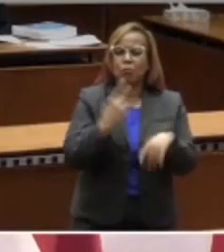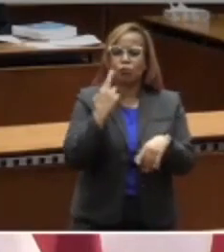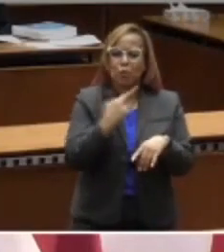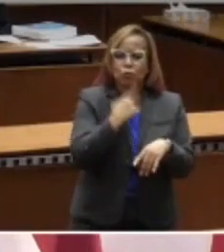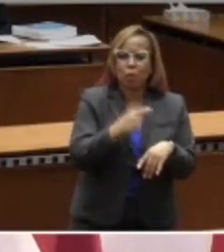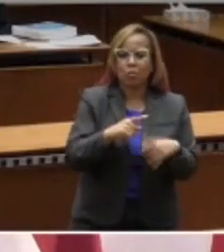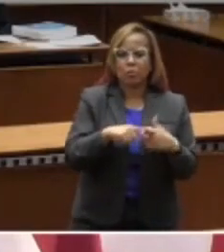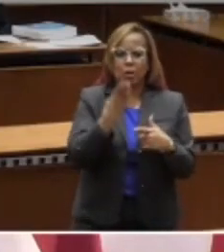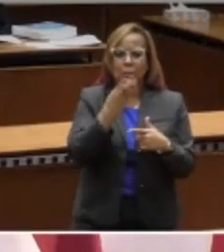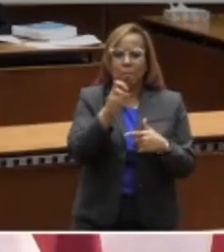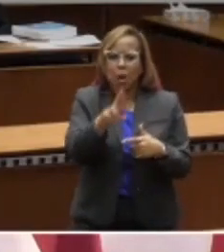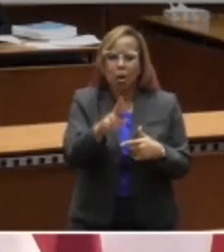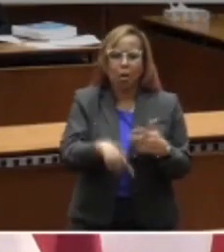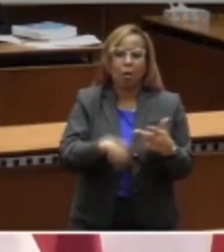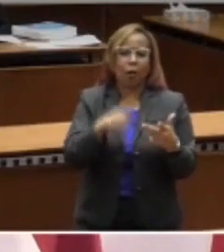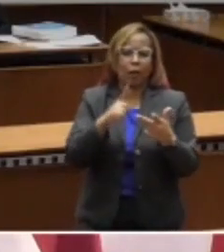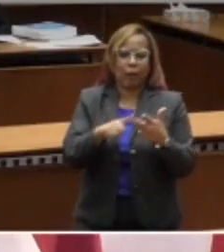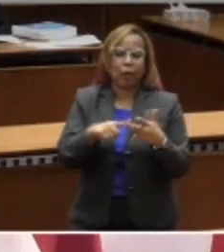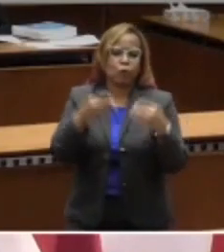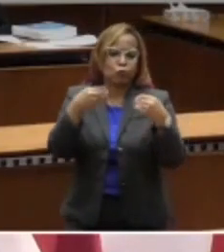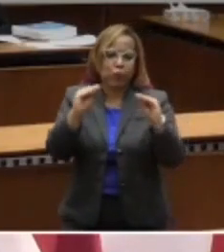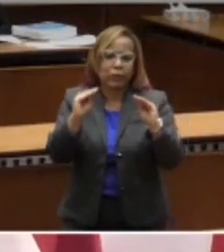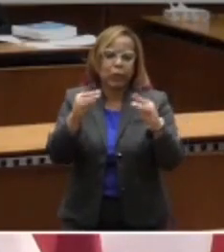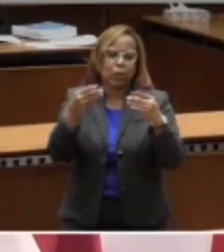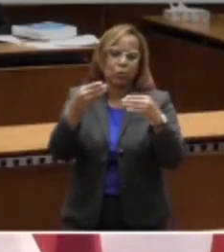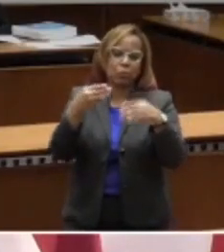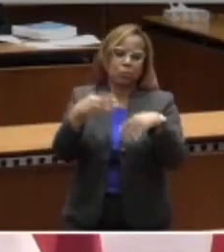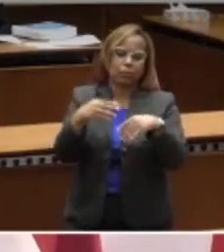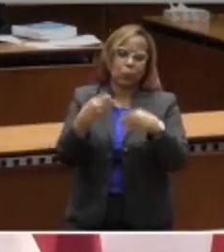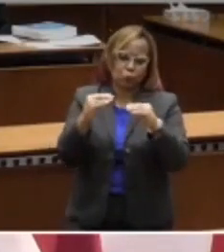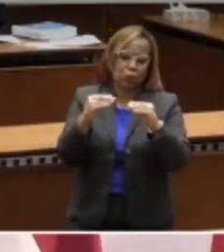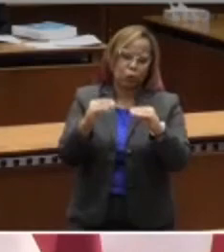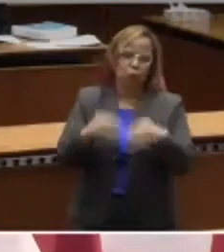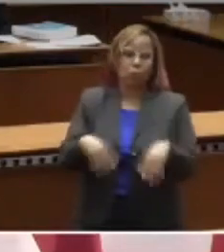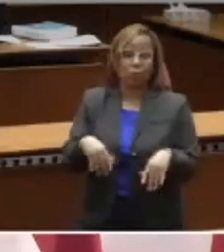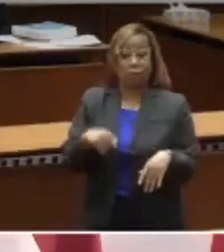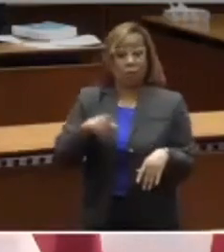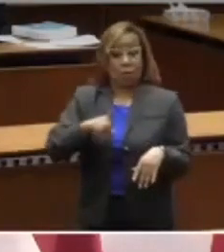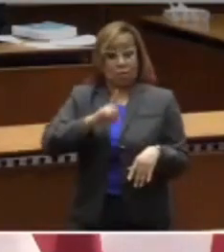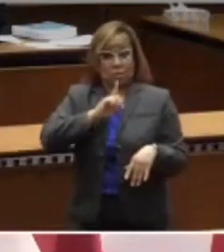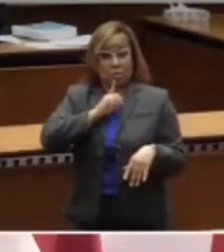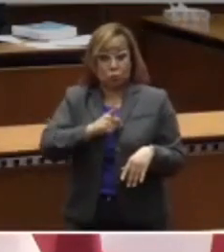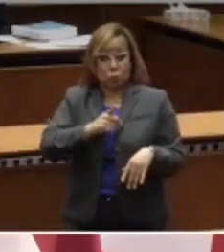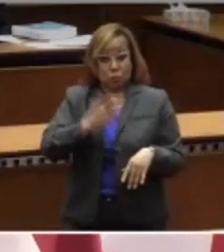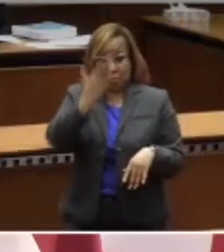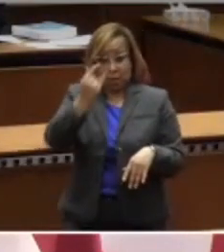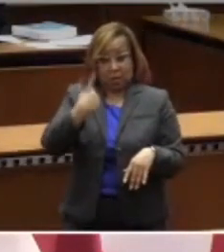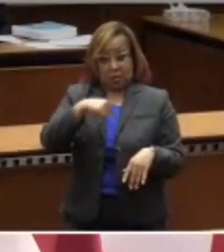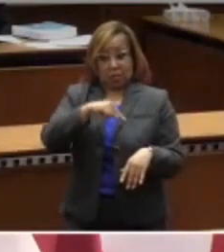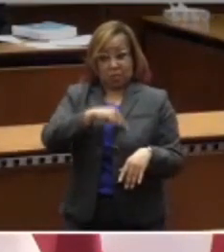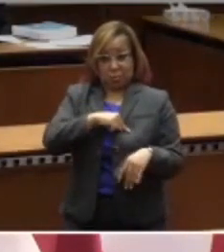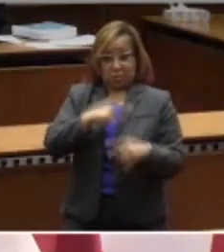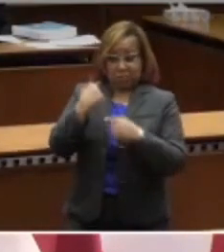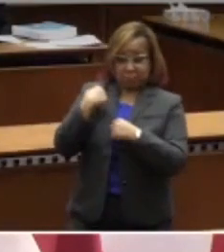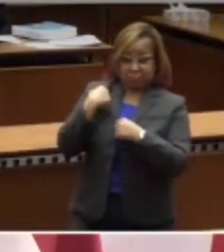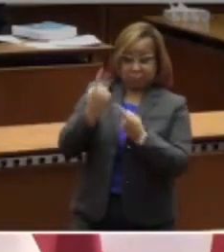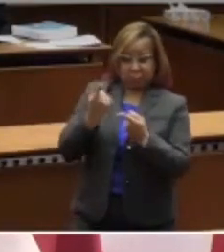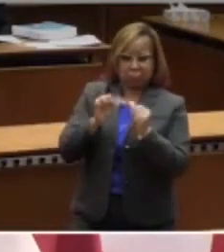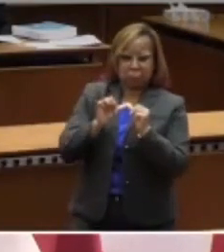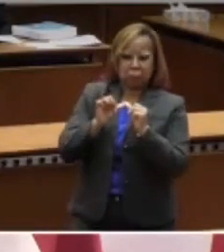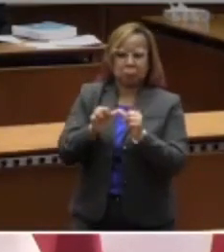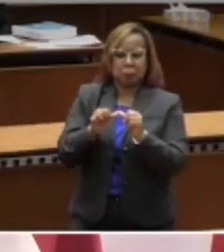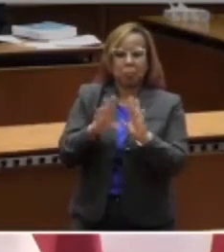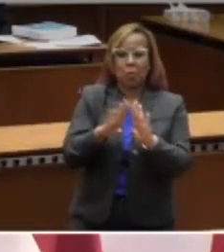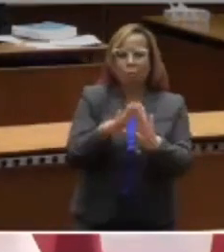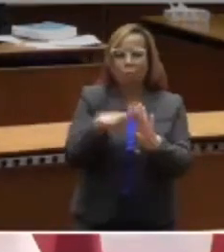bars and bricks and mortar retail. And this is true in part because we have been and remain a very